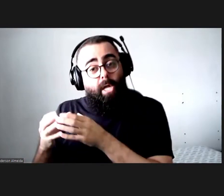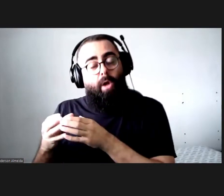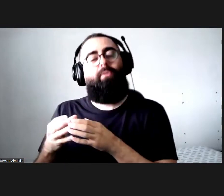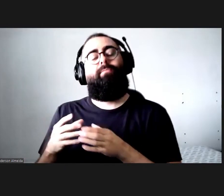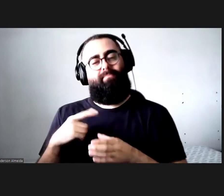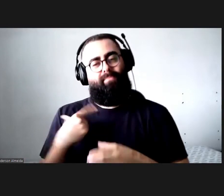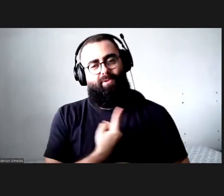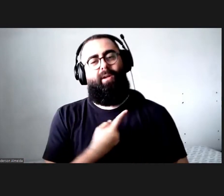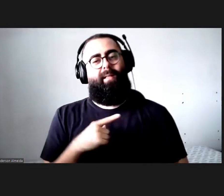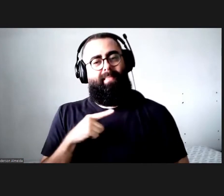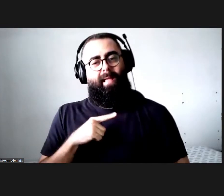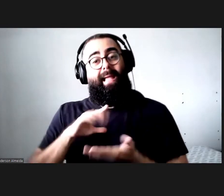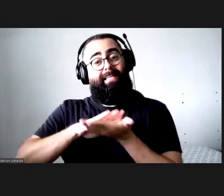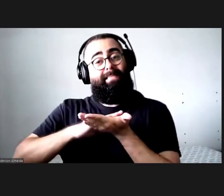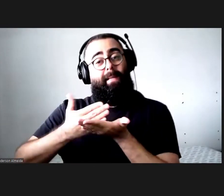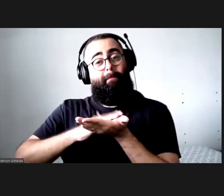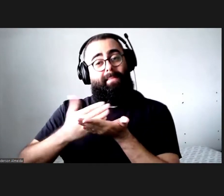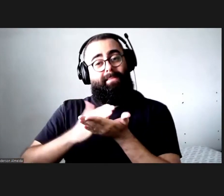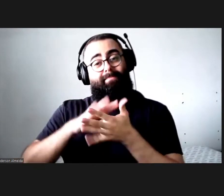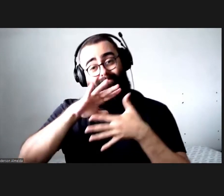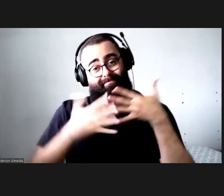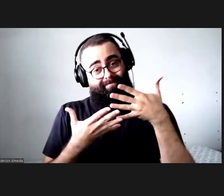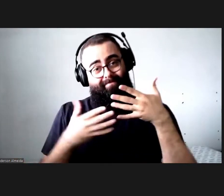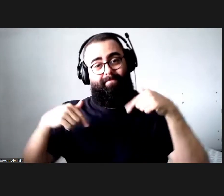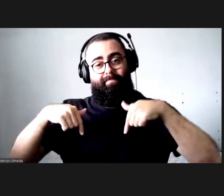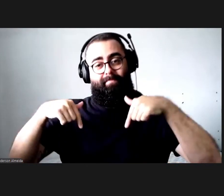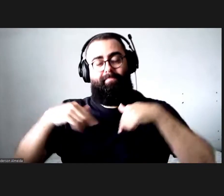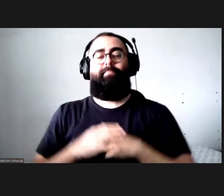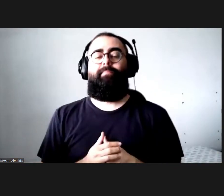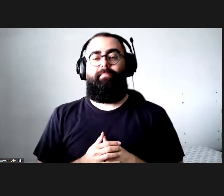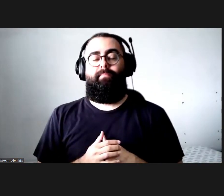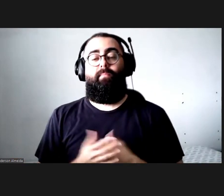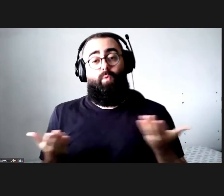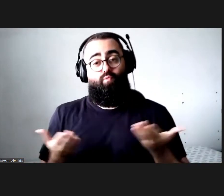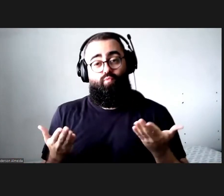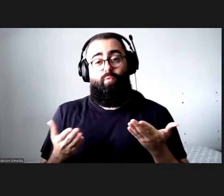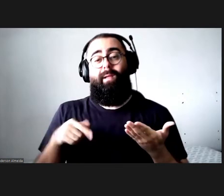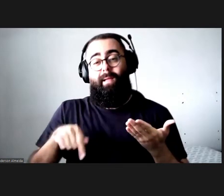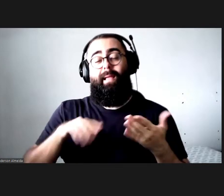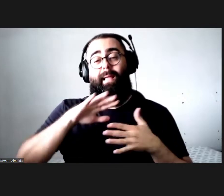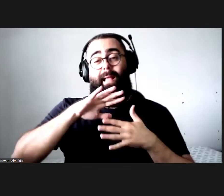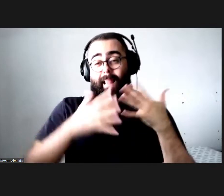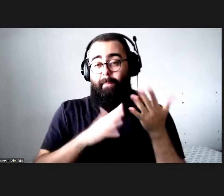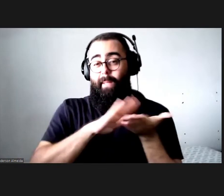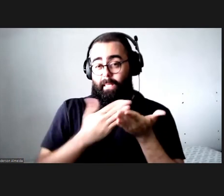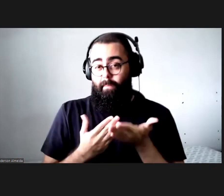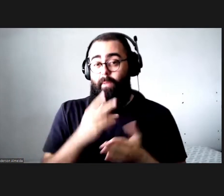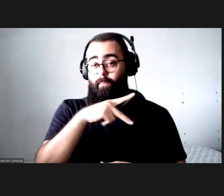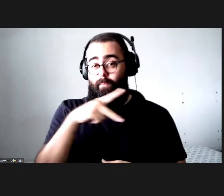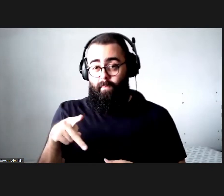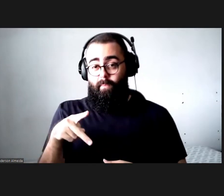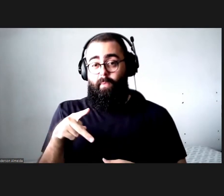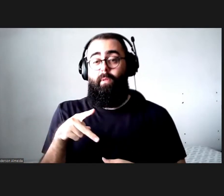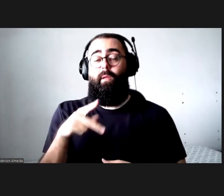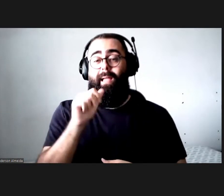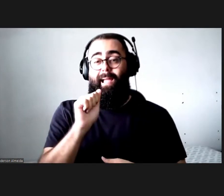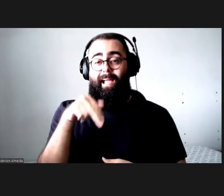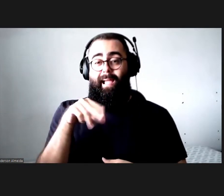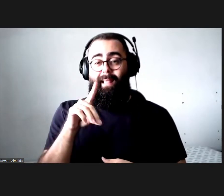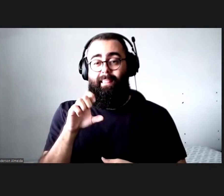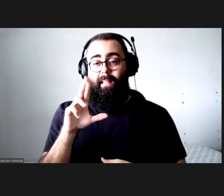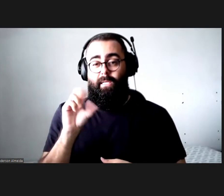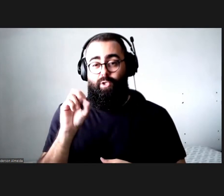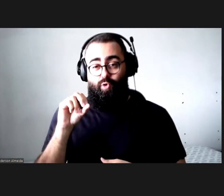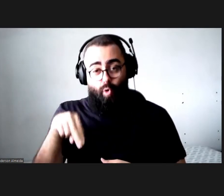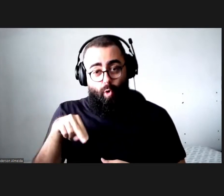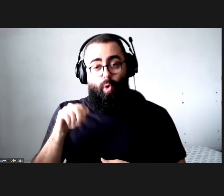Language Libras interpreting service. Our Libras interpreters are Professor Anderson Almeida da Silva from